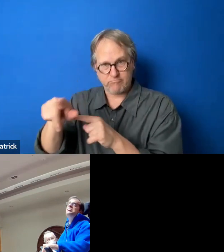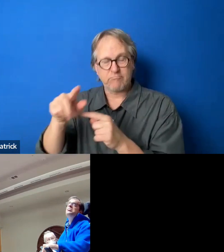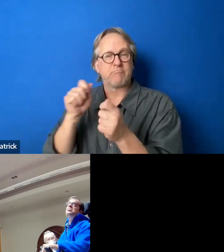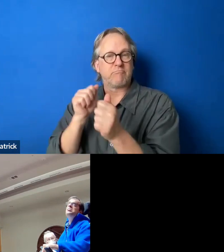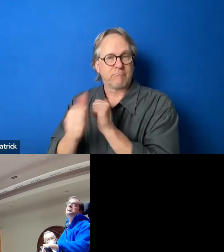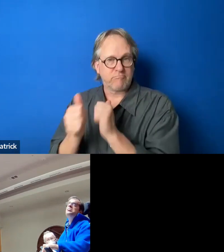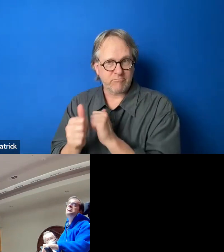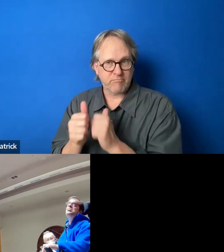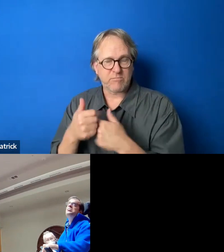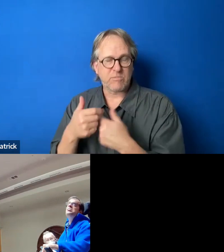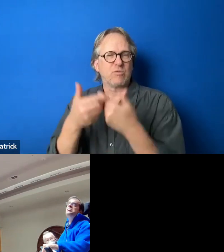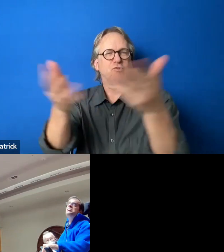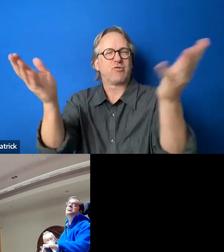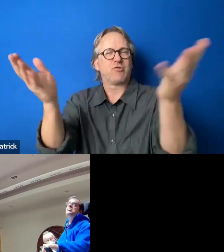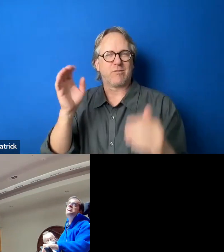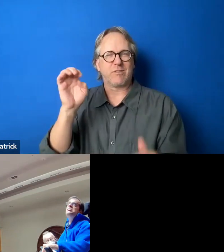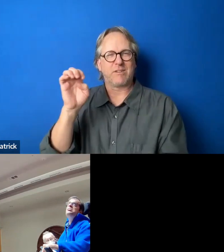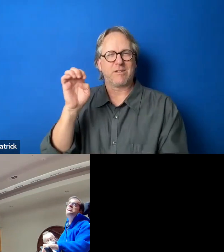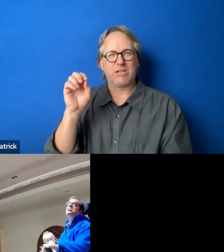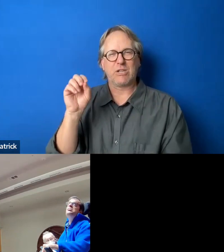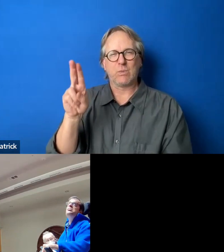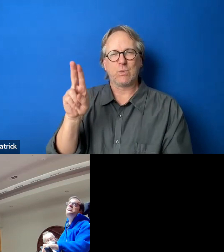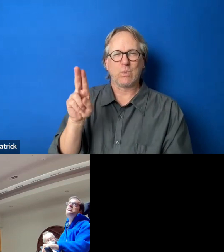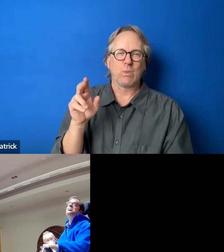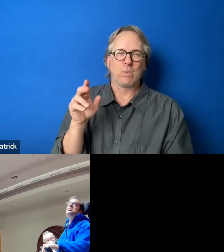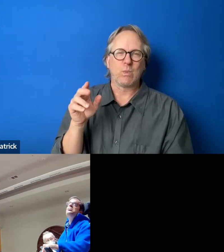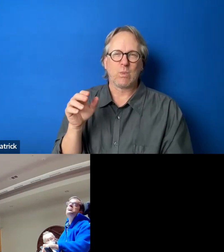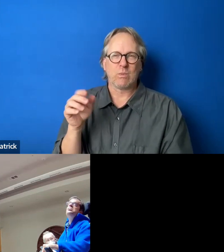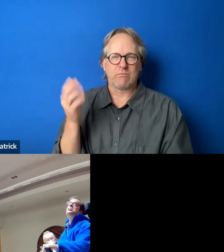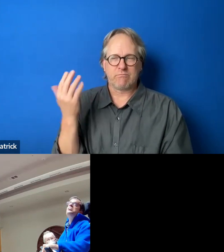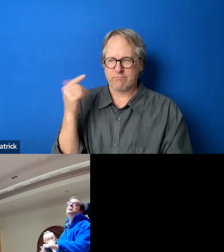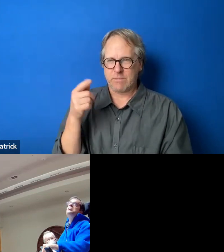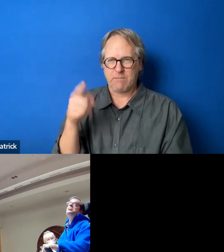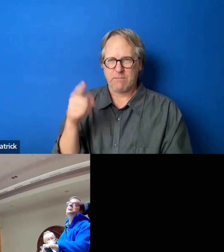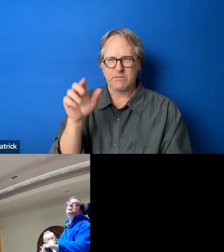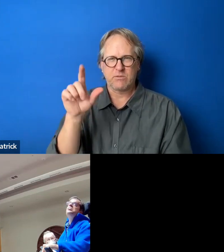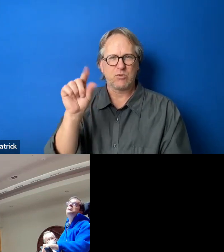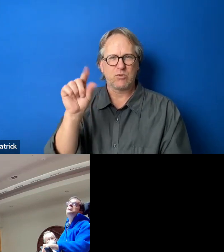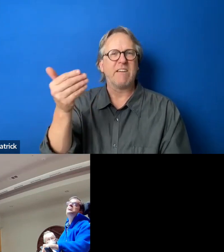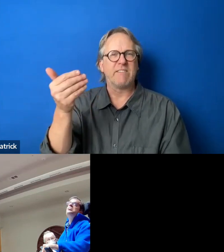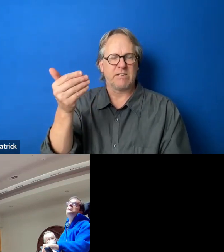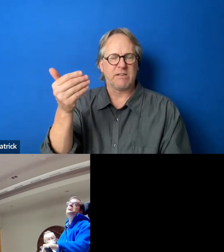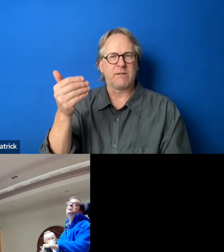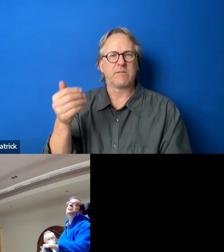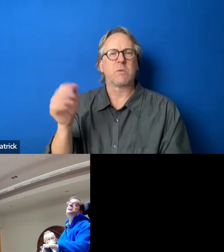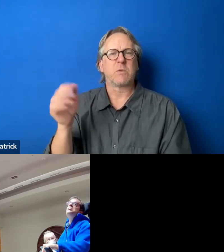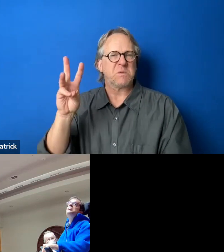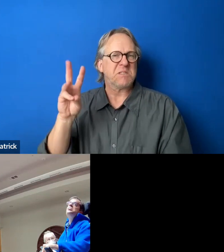general UU population in 2015.